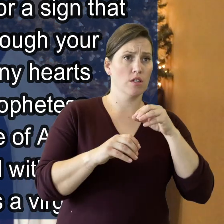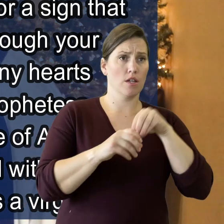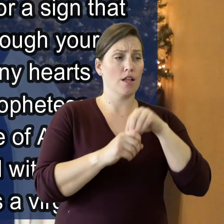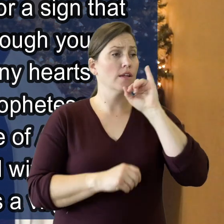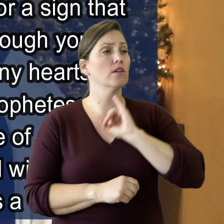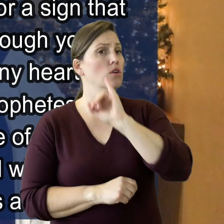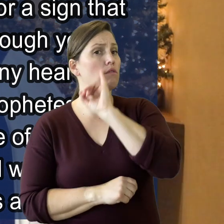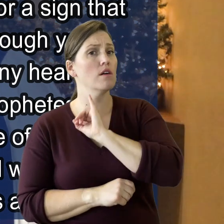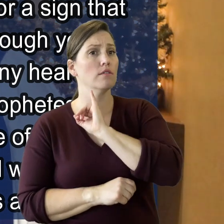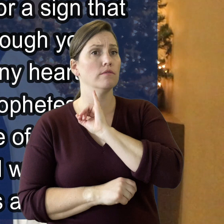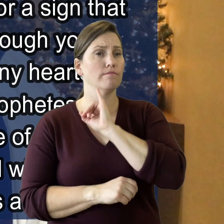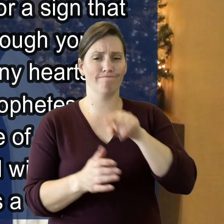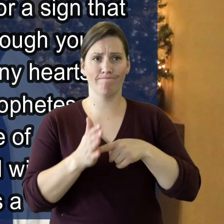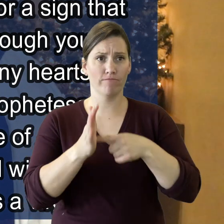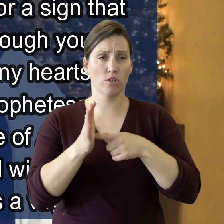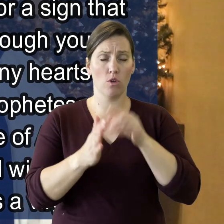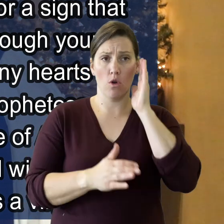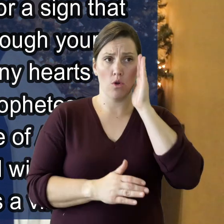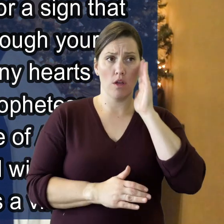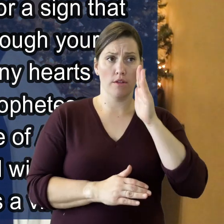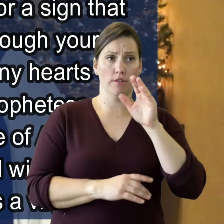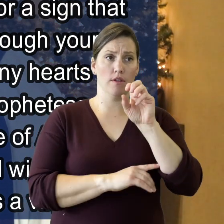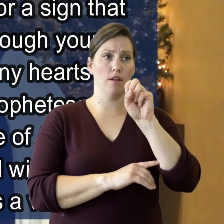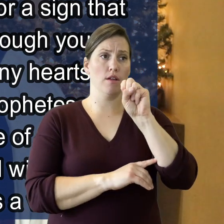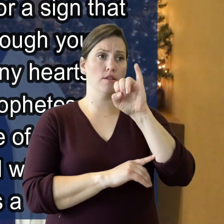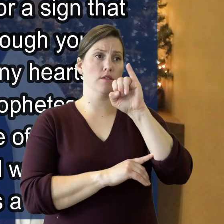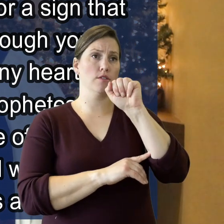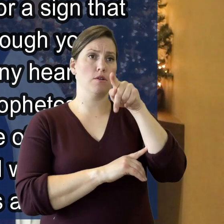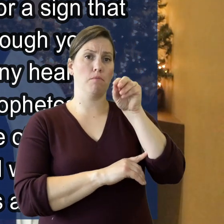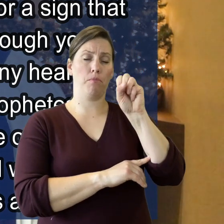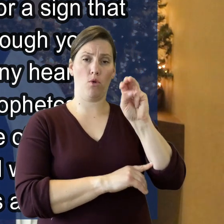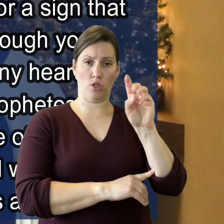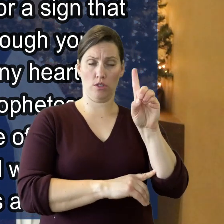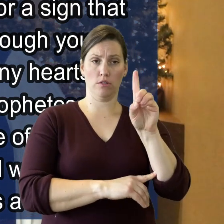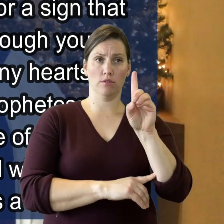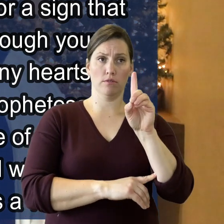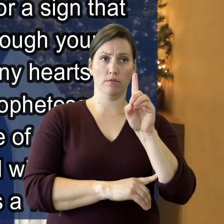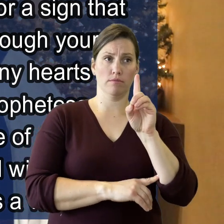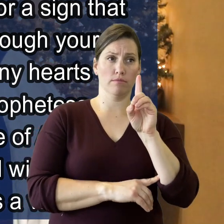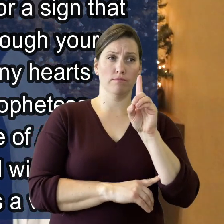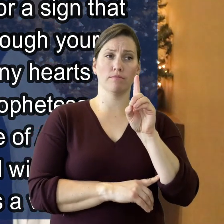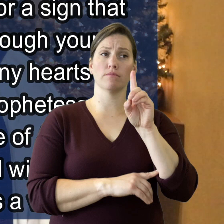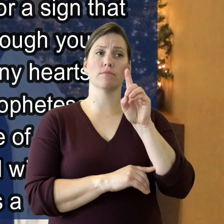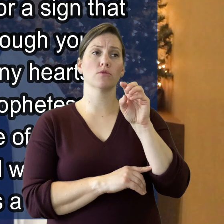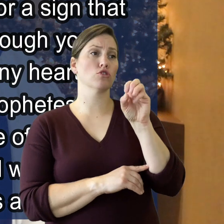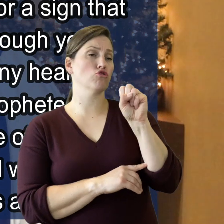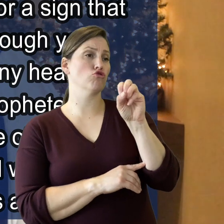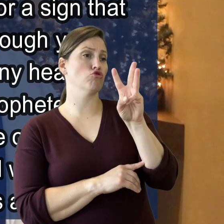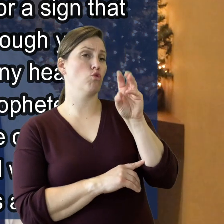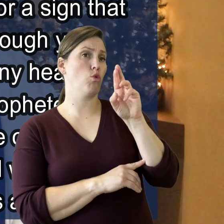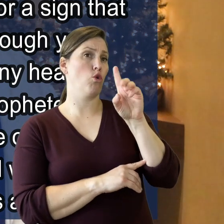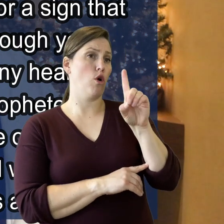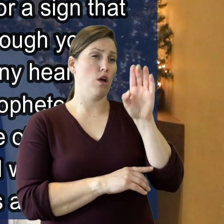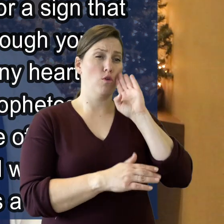sign that is opposed, and a sword will pierce through your own soul also, so that